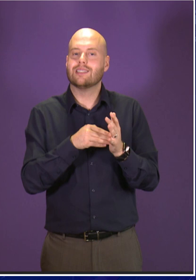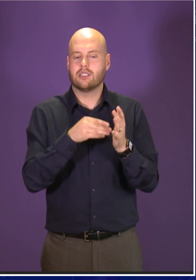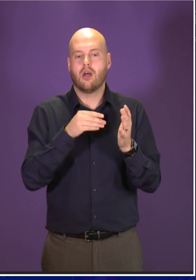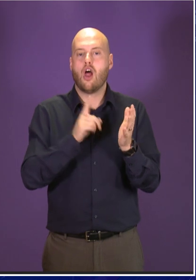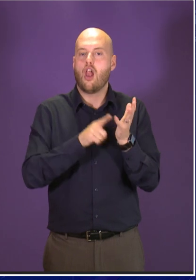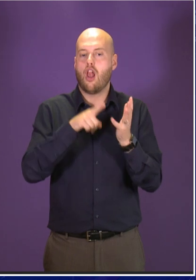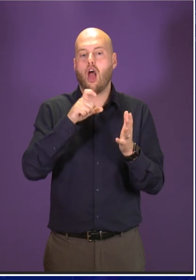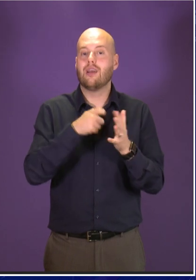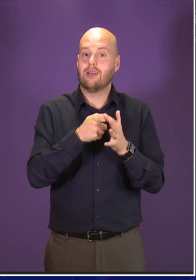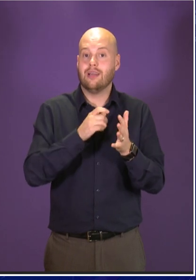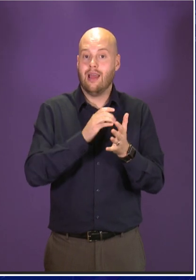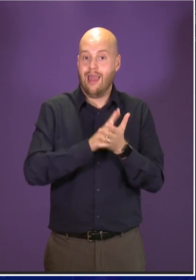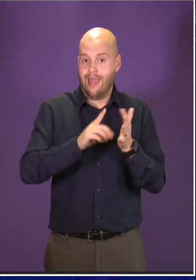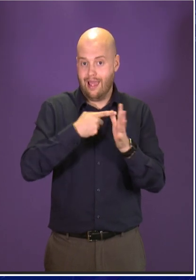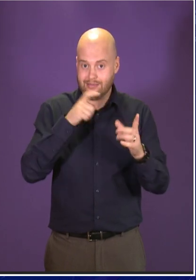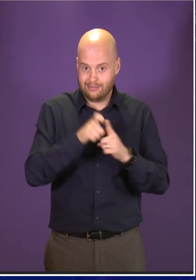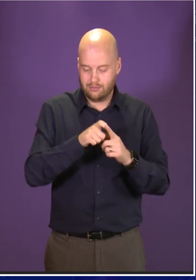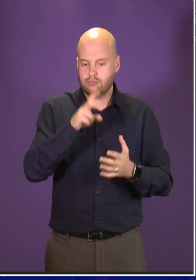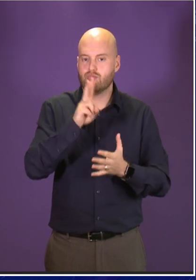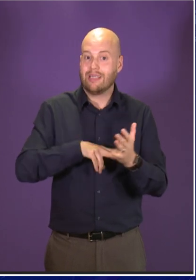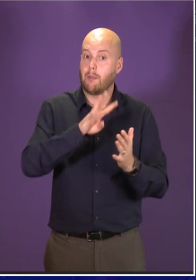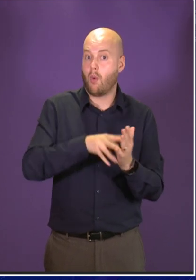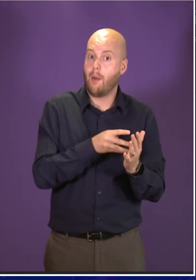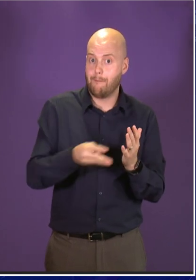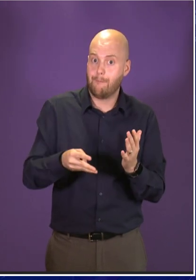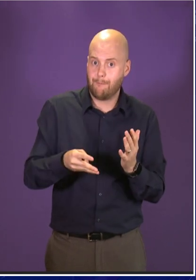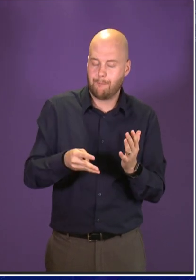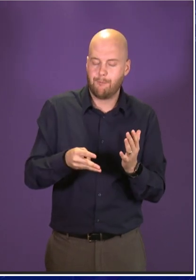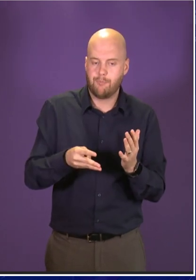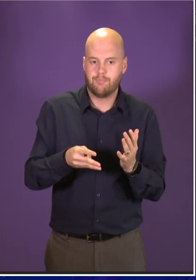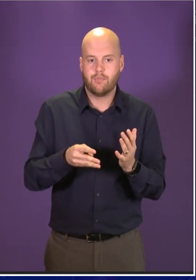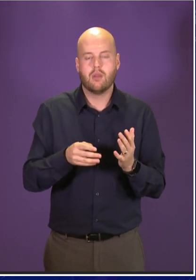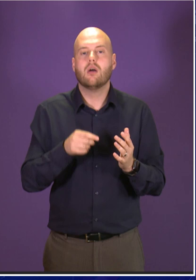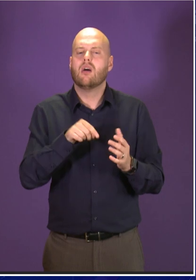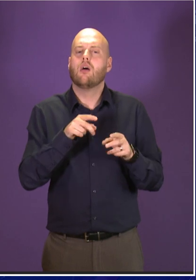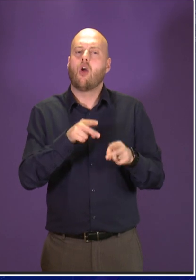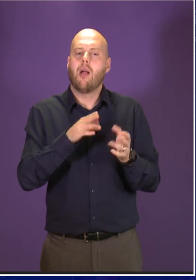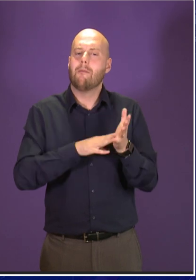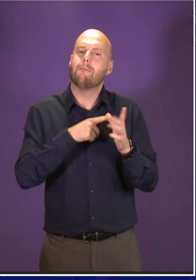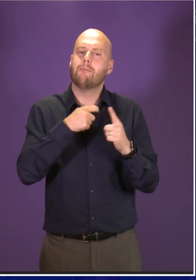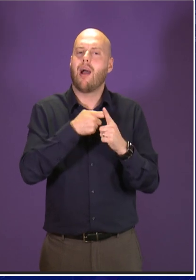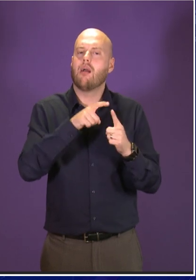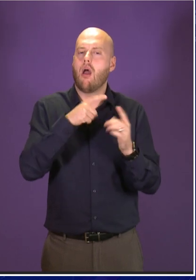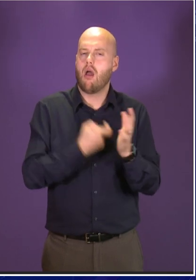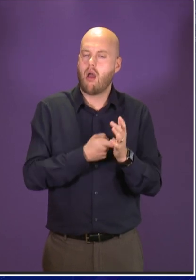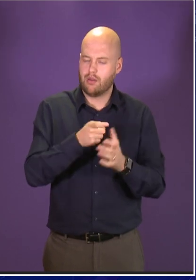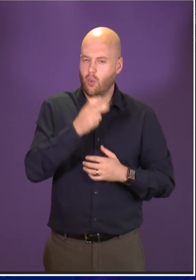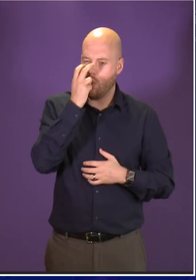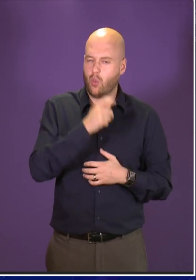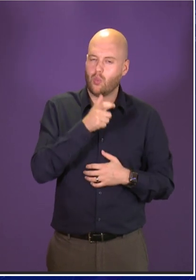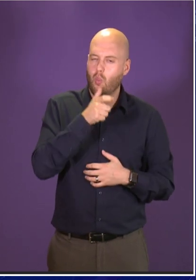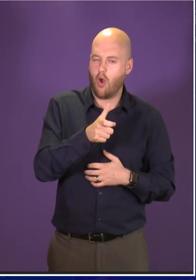written by the late Edwin Morgan, our first national Macker. A Macker is an old Scots word for